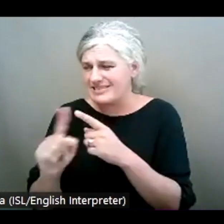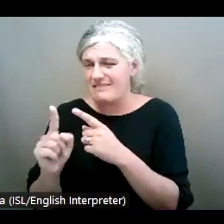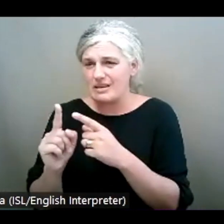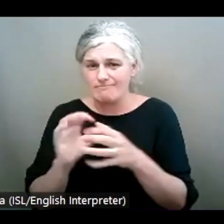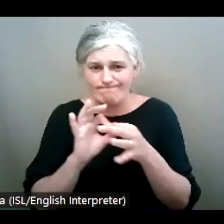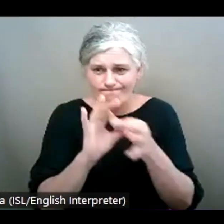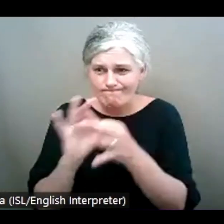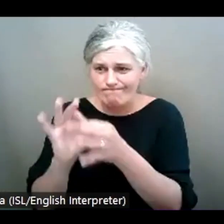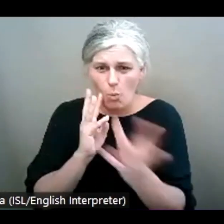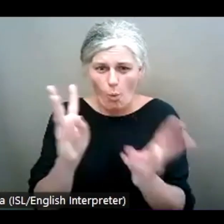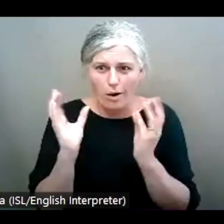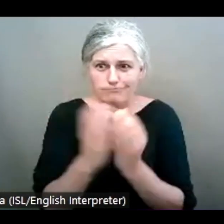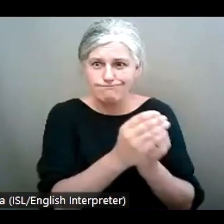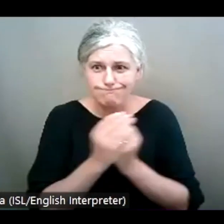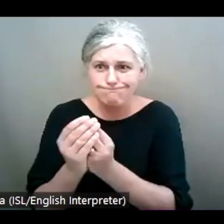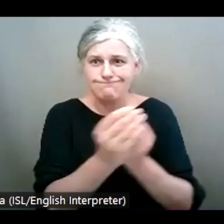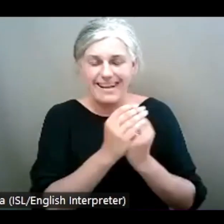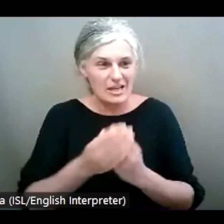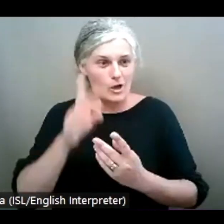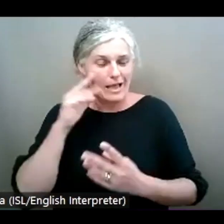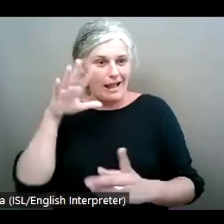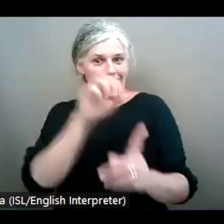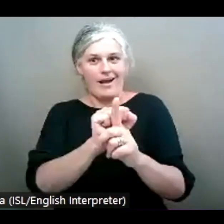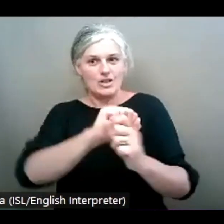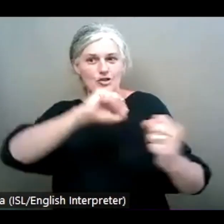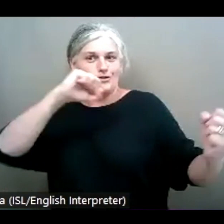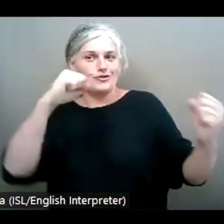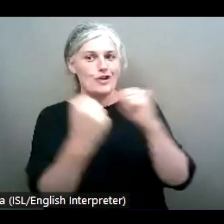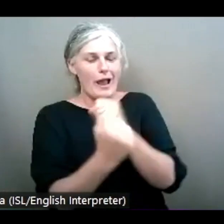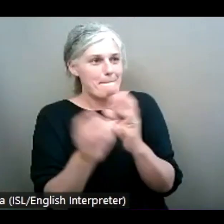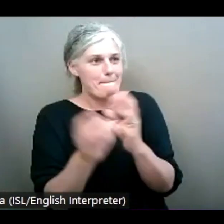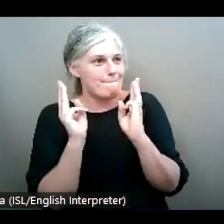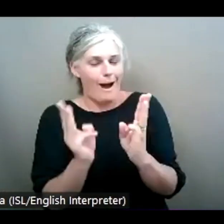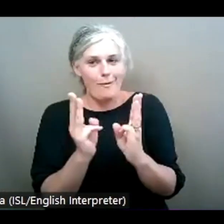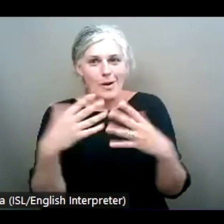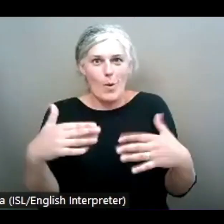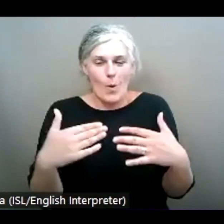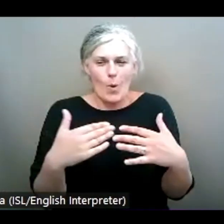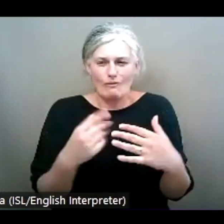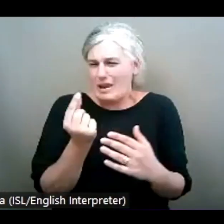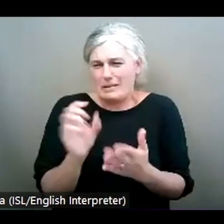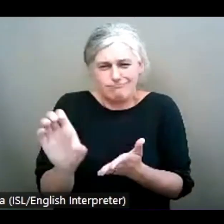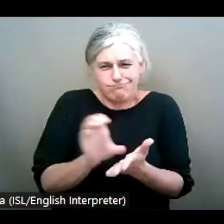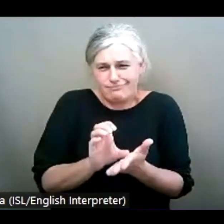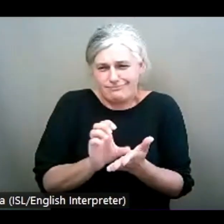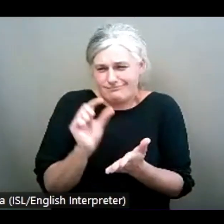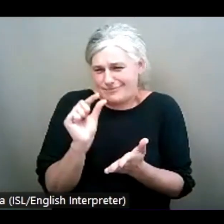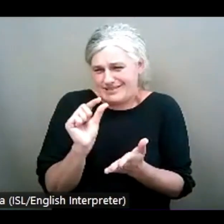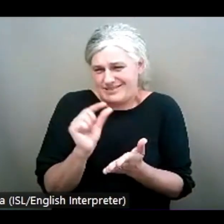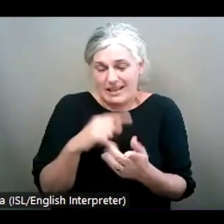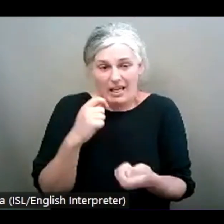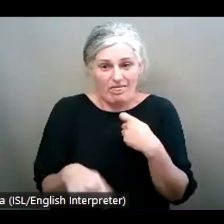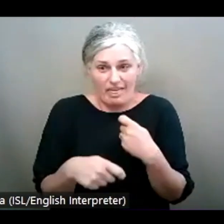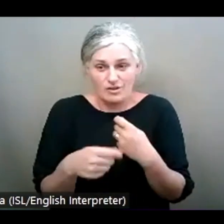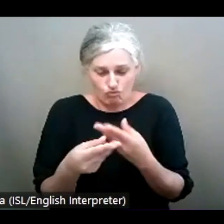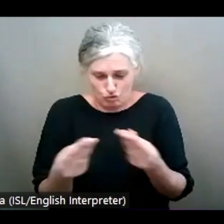see they're changing, and you see that power coming up from the bottom with very little resources, and just creativity, doing it for